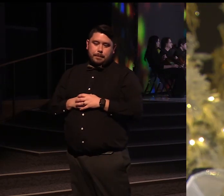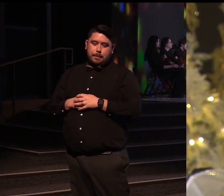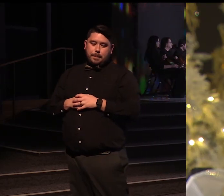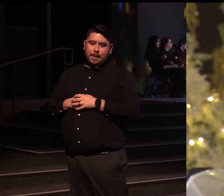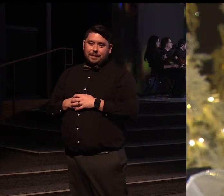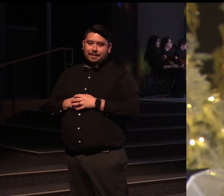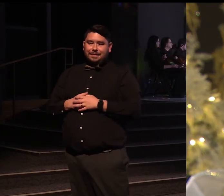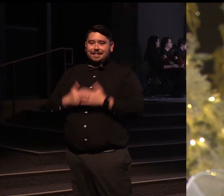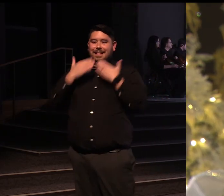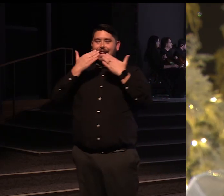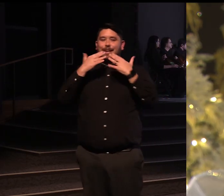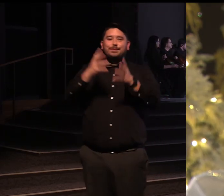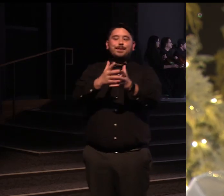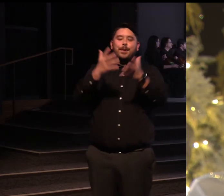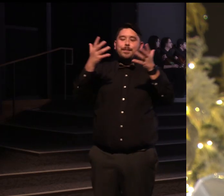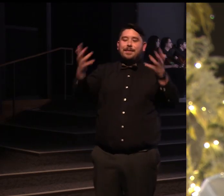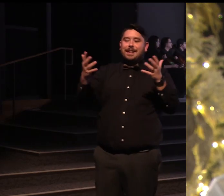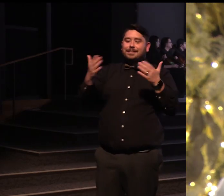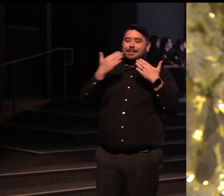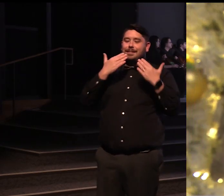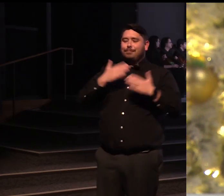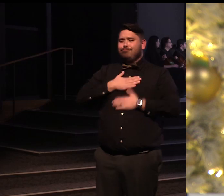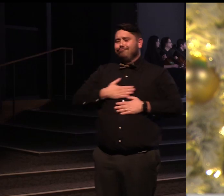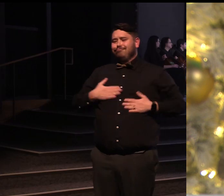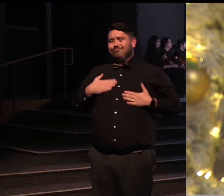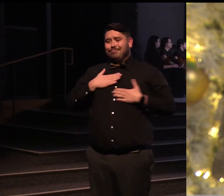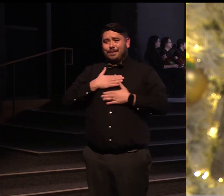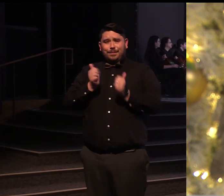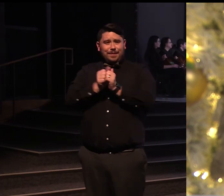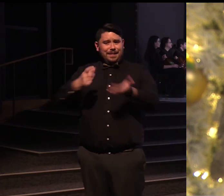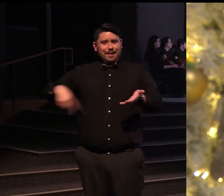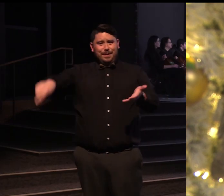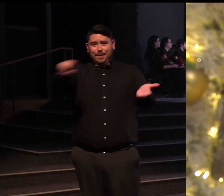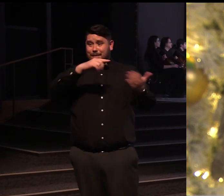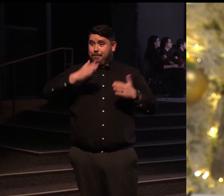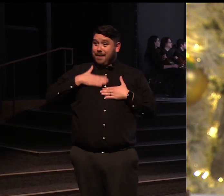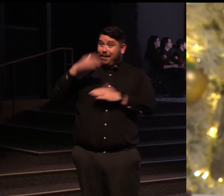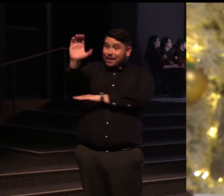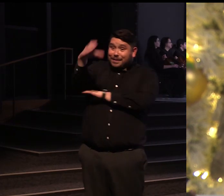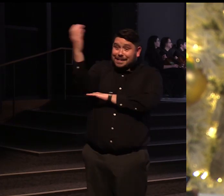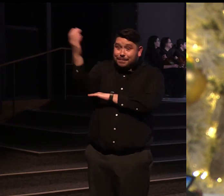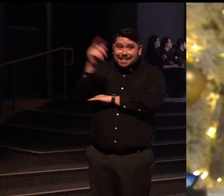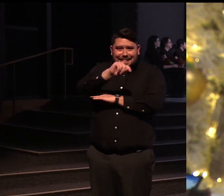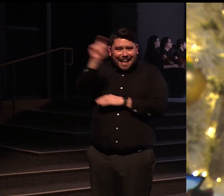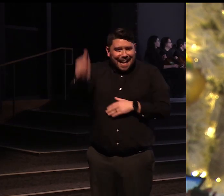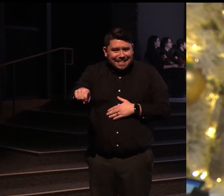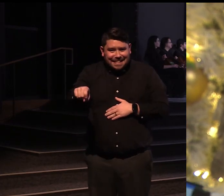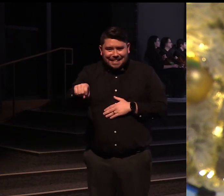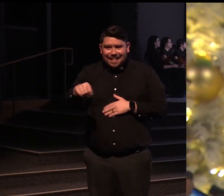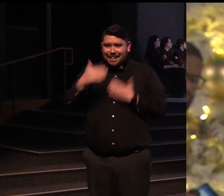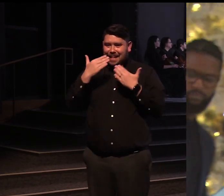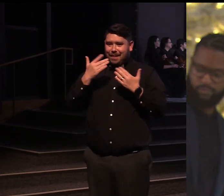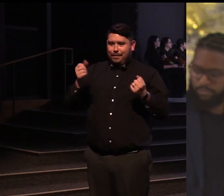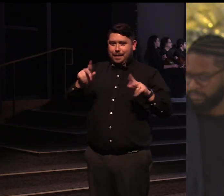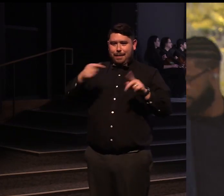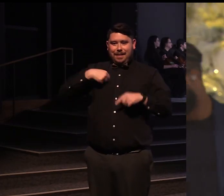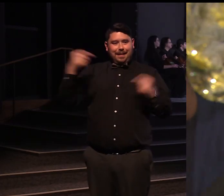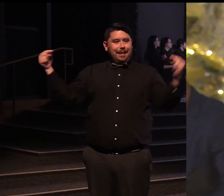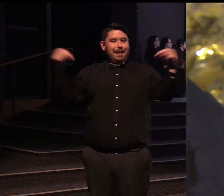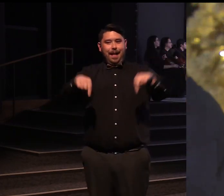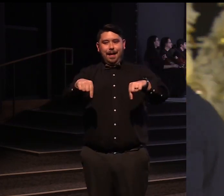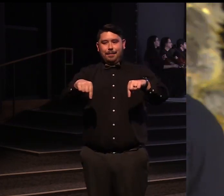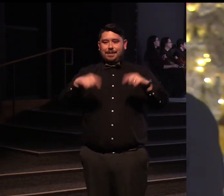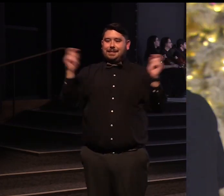Thank you very much. Oh, it is so good to be with you all. Merry Christmas, Texas. Thanks for letting me come and celebrate with